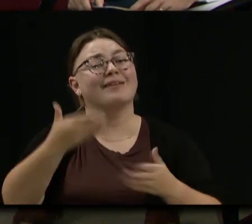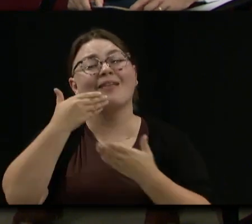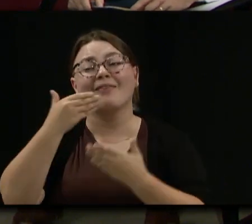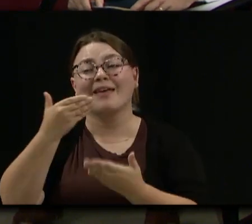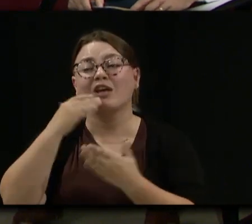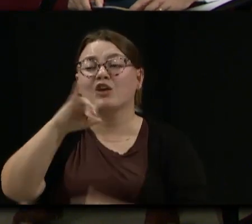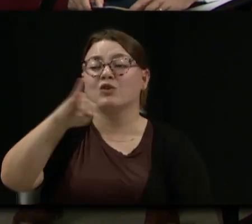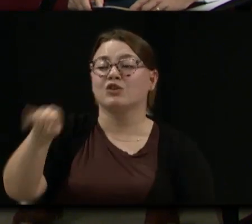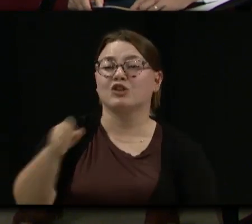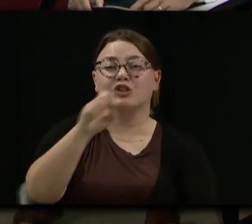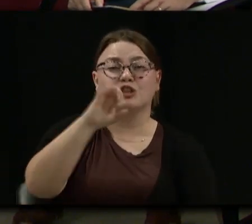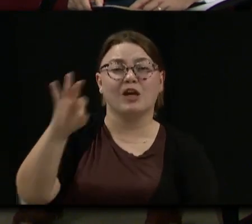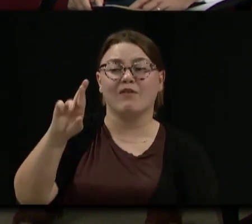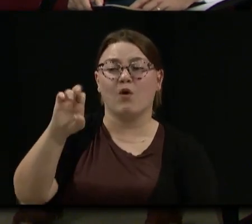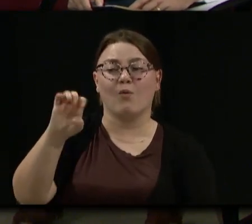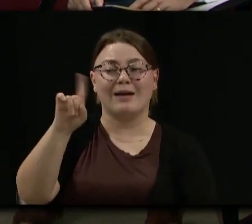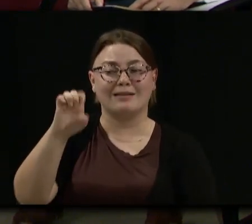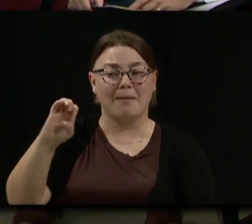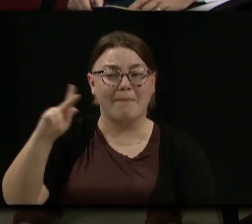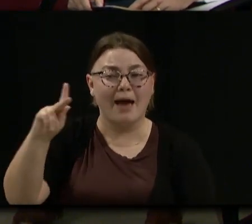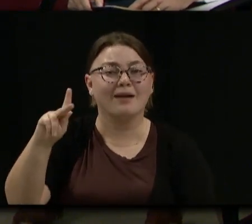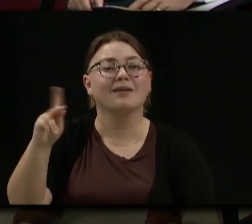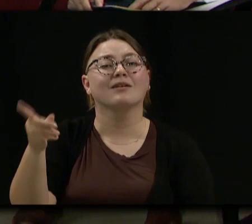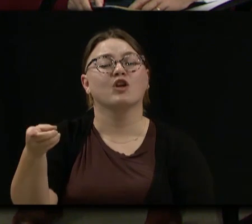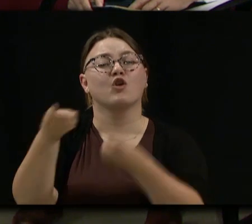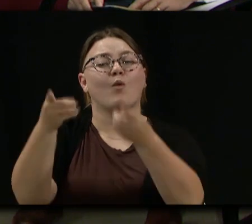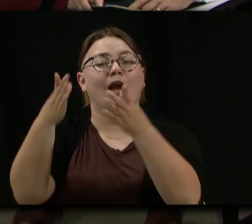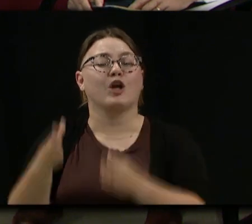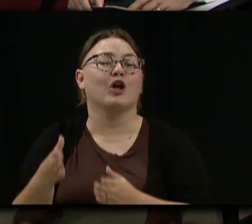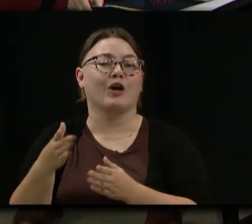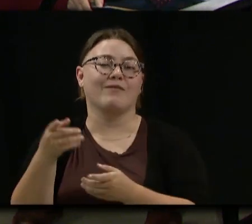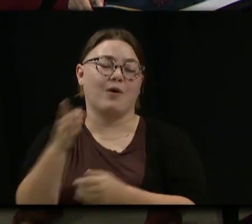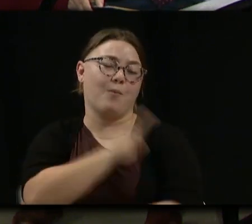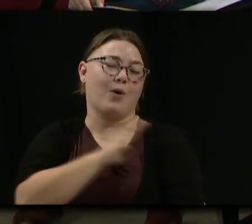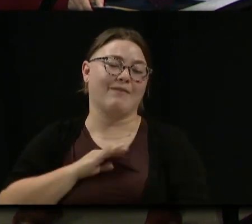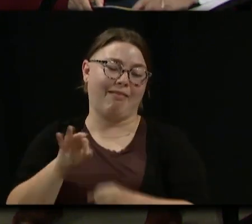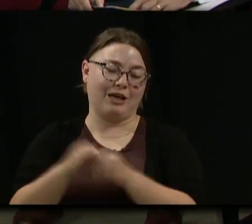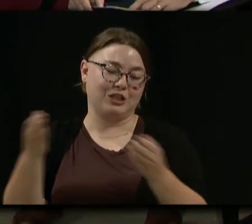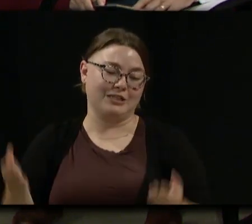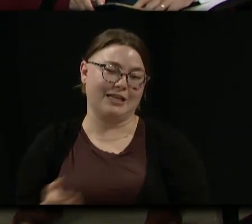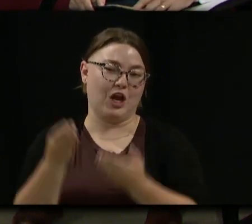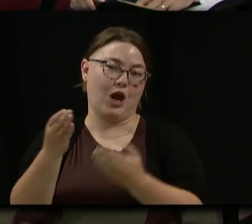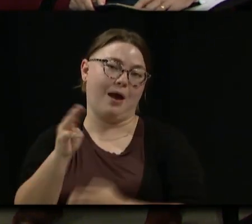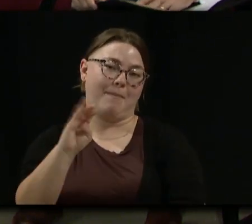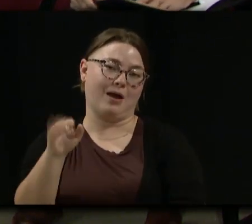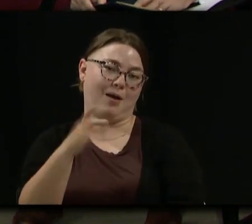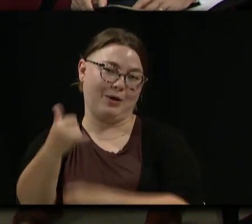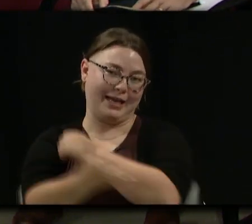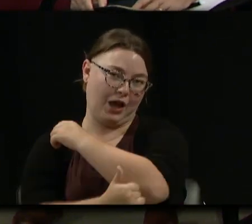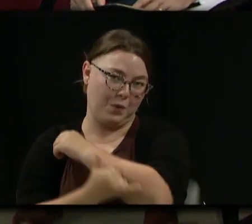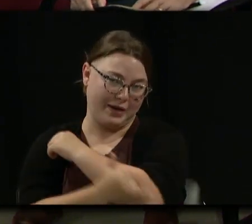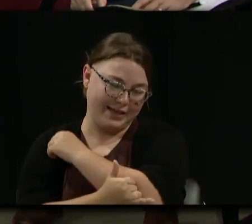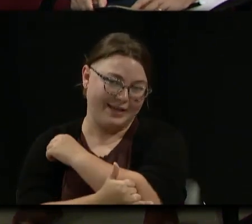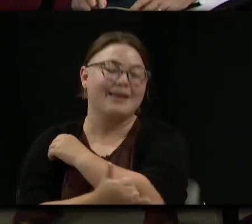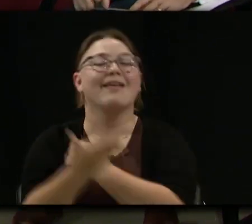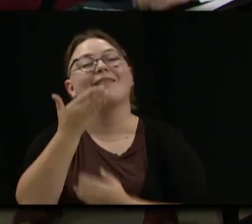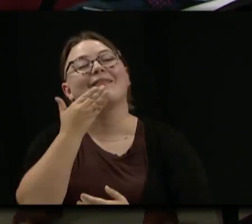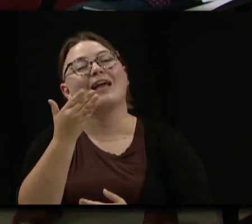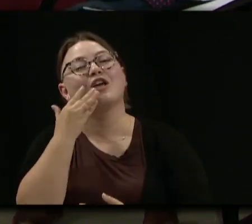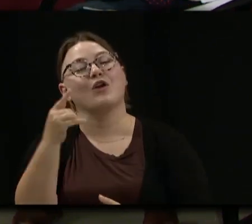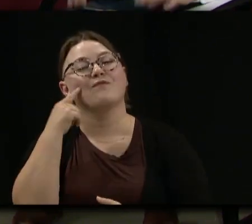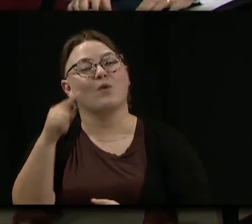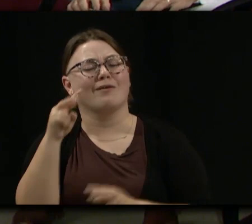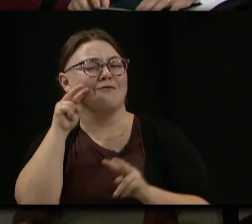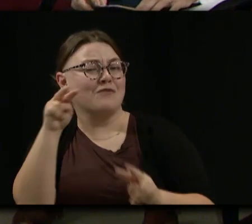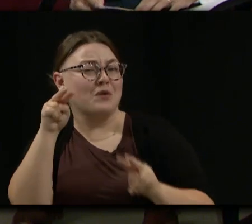Rezabek, Director of the Montgomery County Board of Elections, and to thank the viewers for participating and hopefully learning a